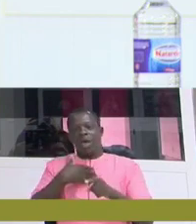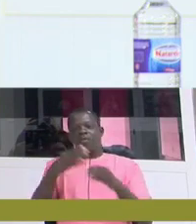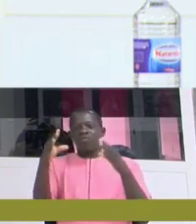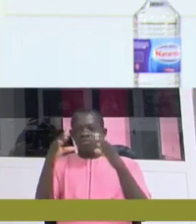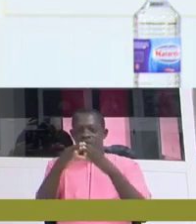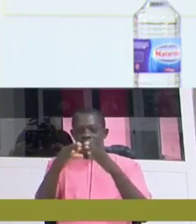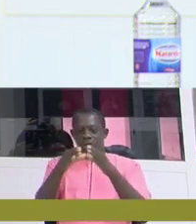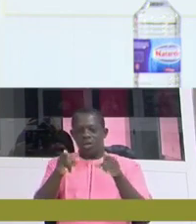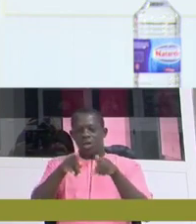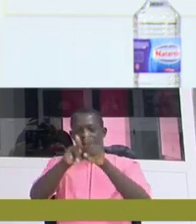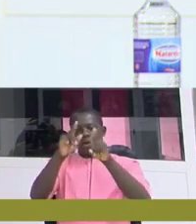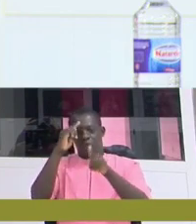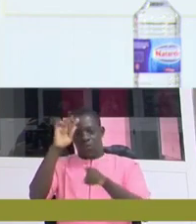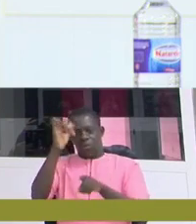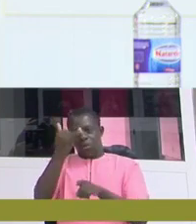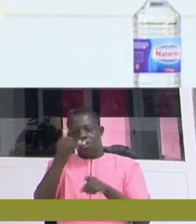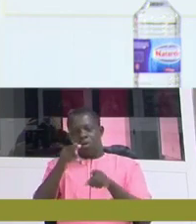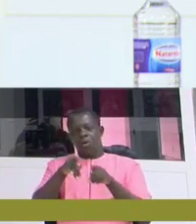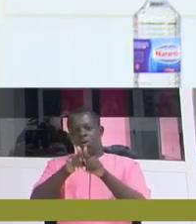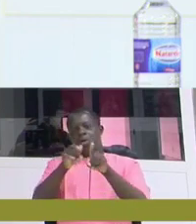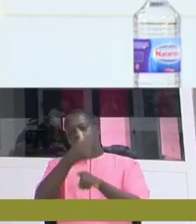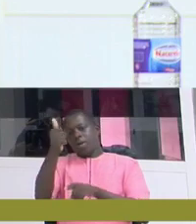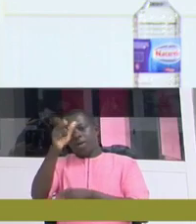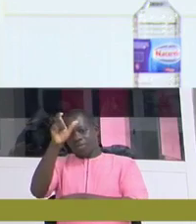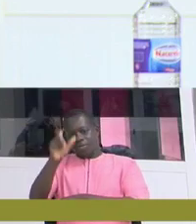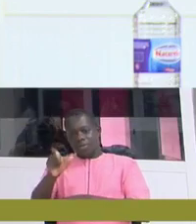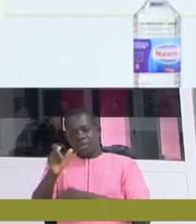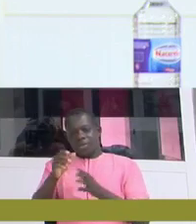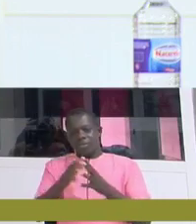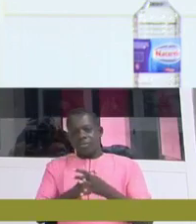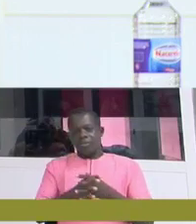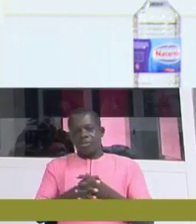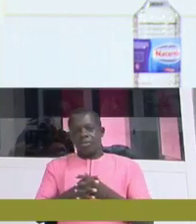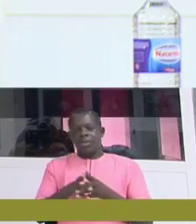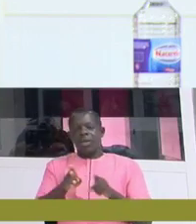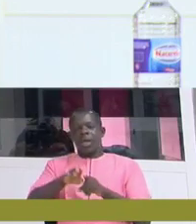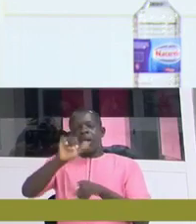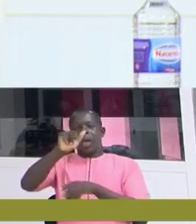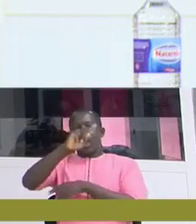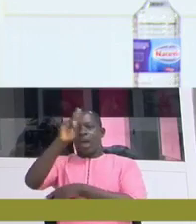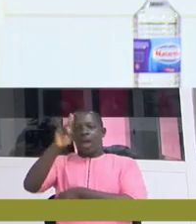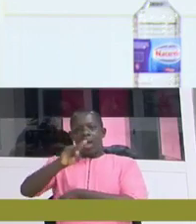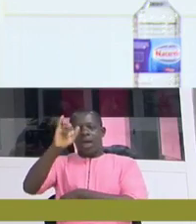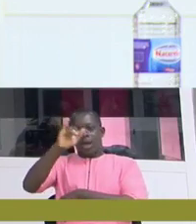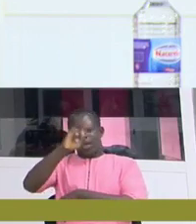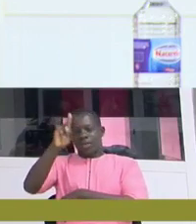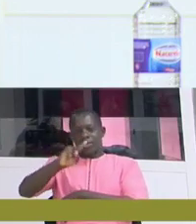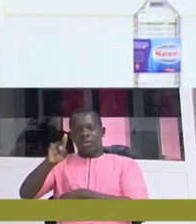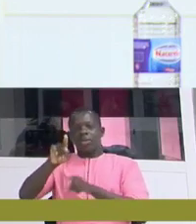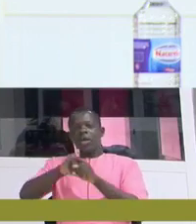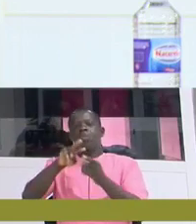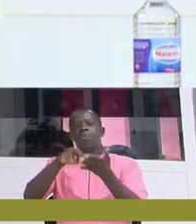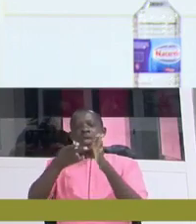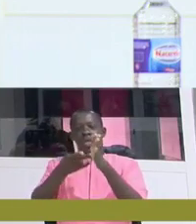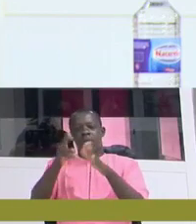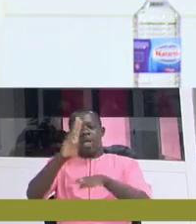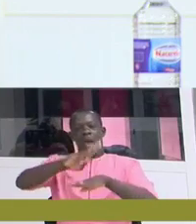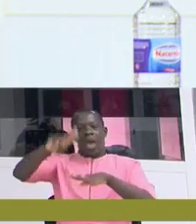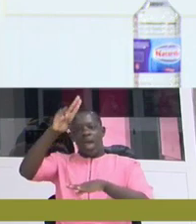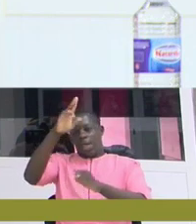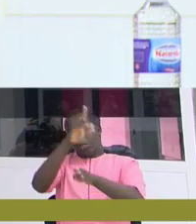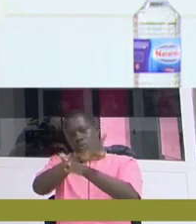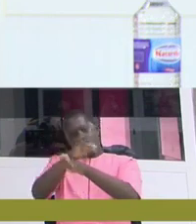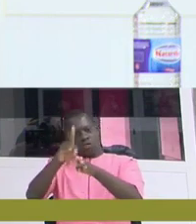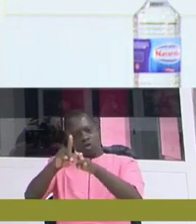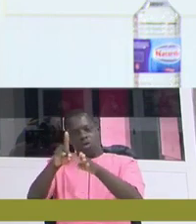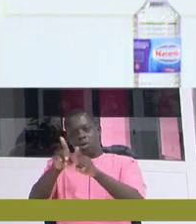into an agreement with someone like this. Asisila kurdusimola wartela kurdusimode. Asis trousers is wider than your own. Ita katabula